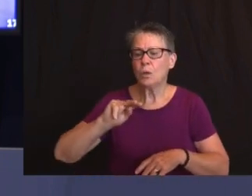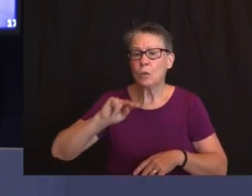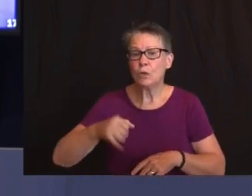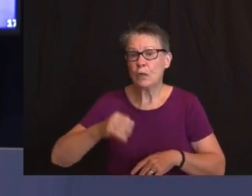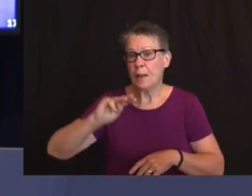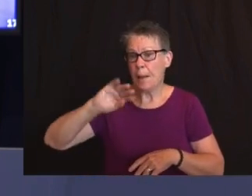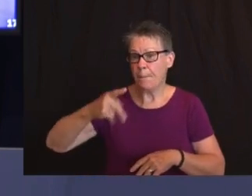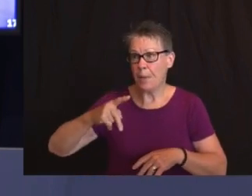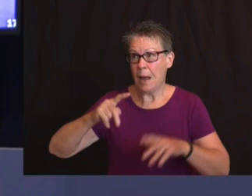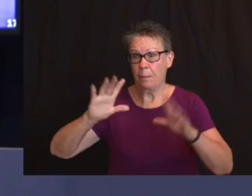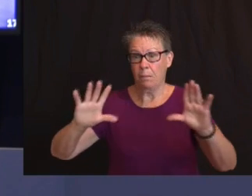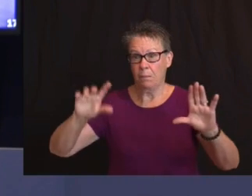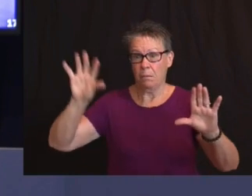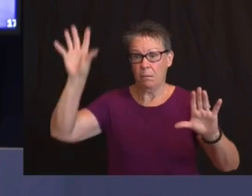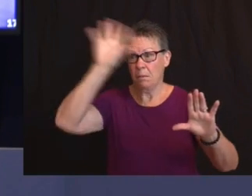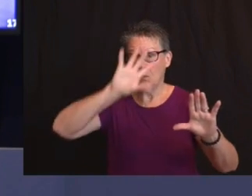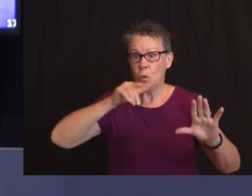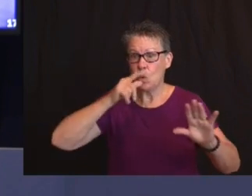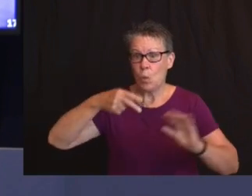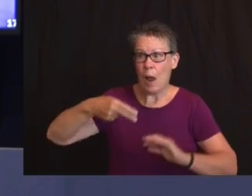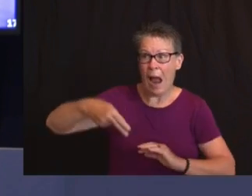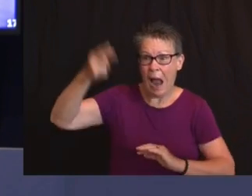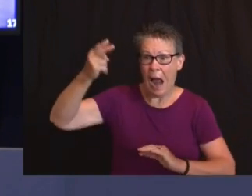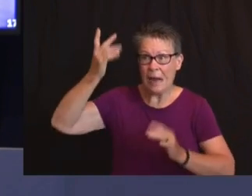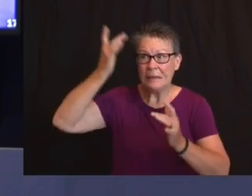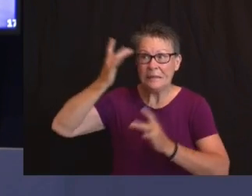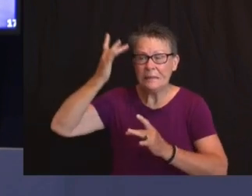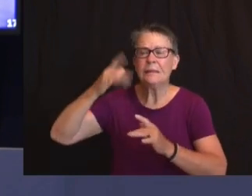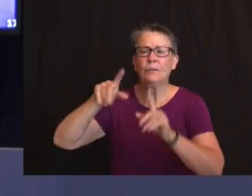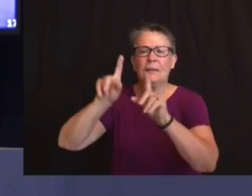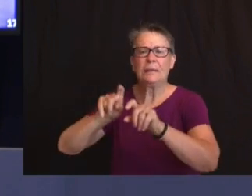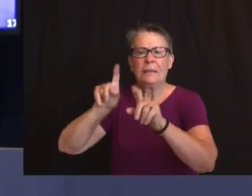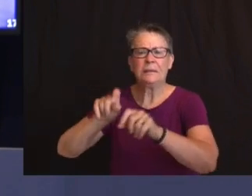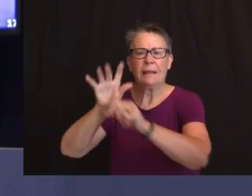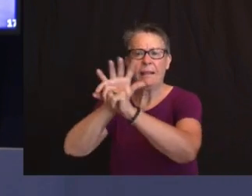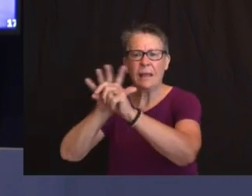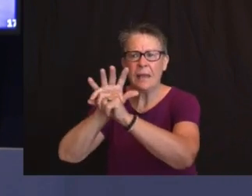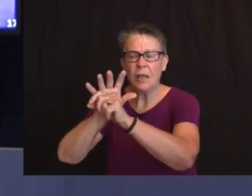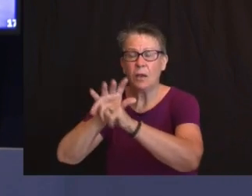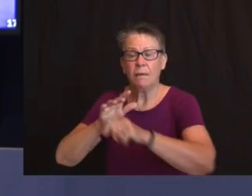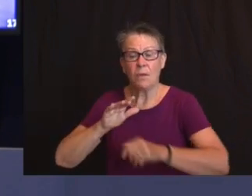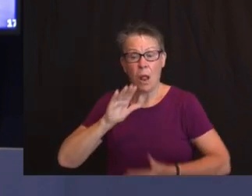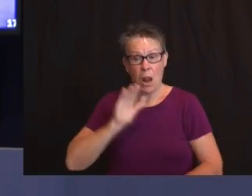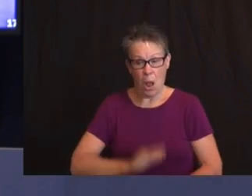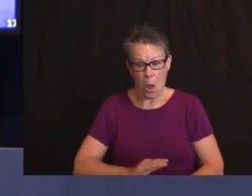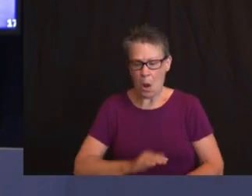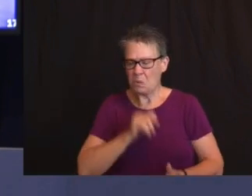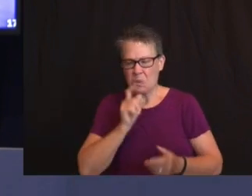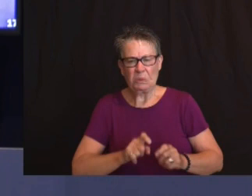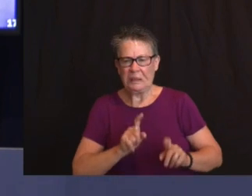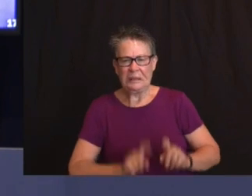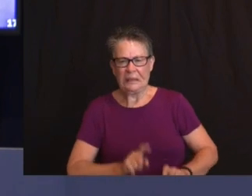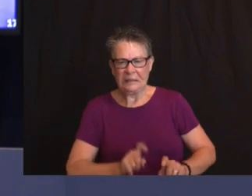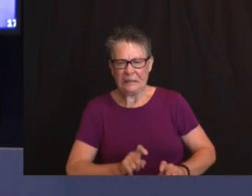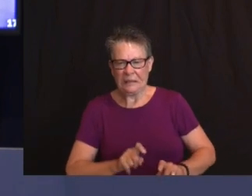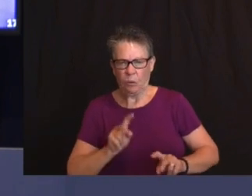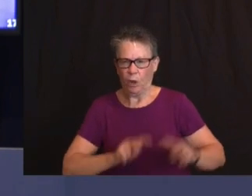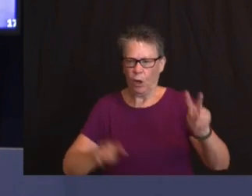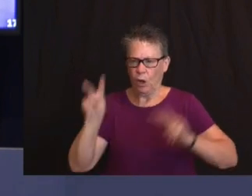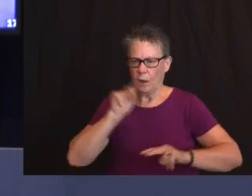score. Screening testing of teachers and staff across all levels who are not fully